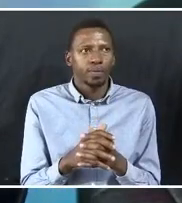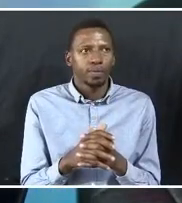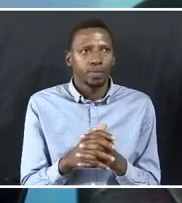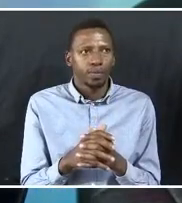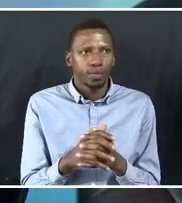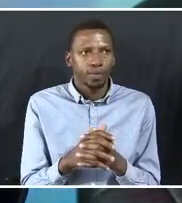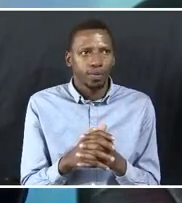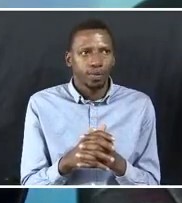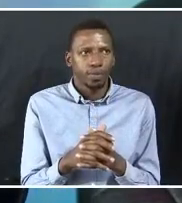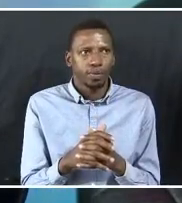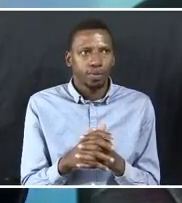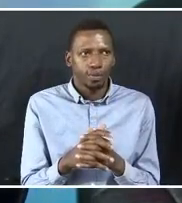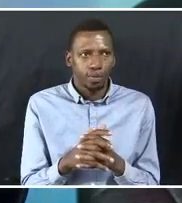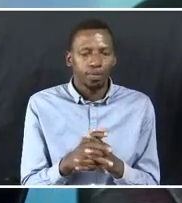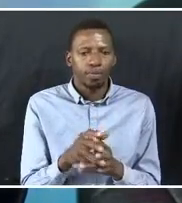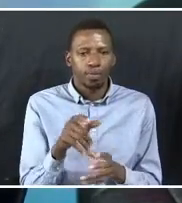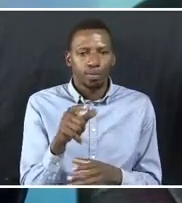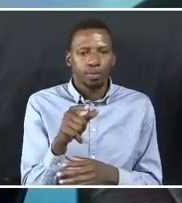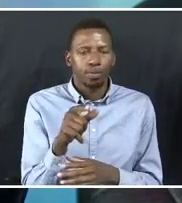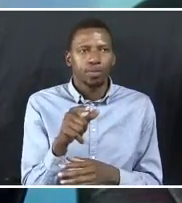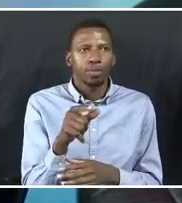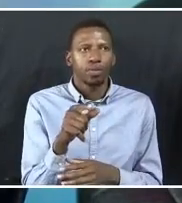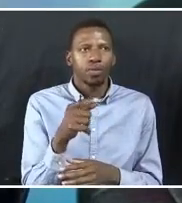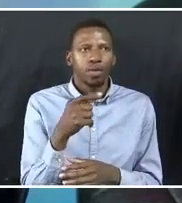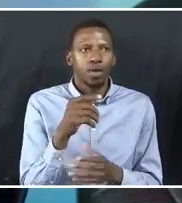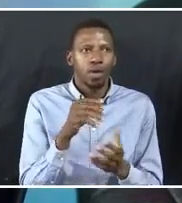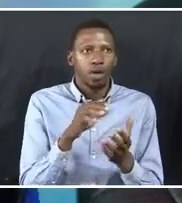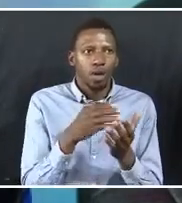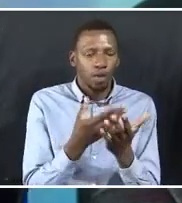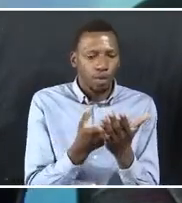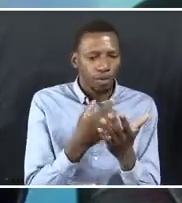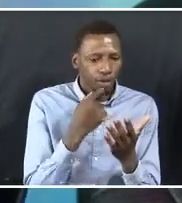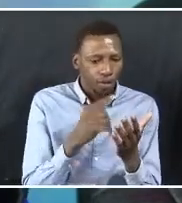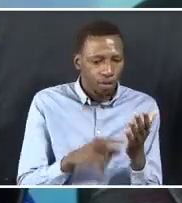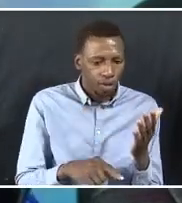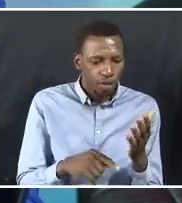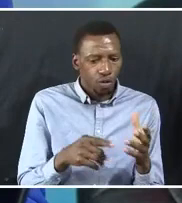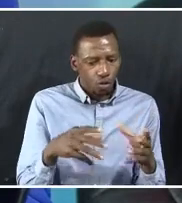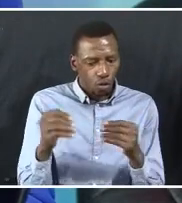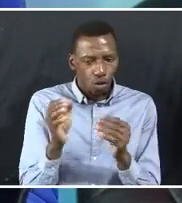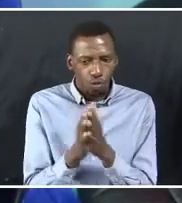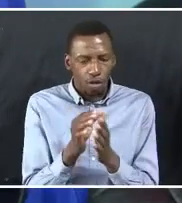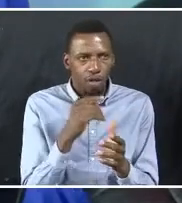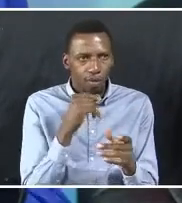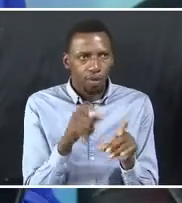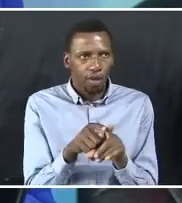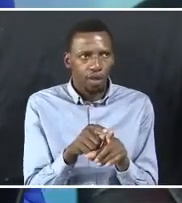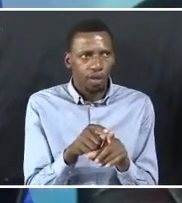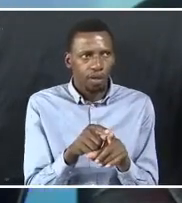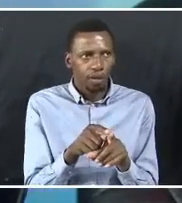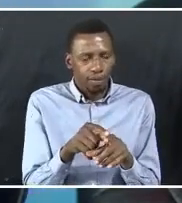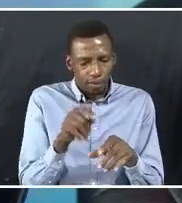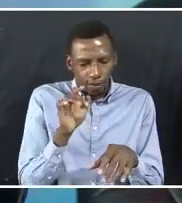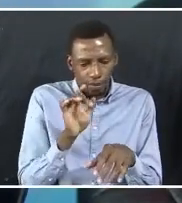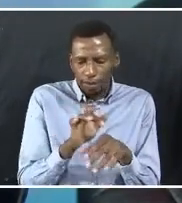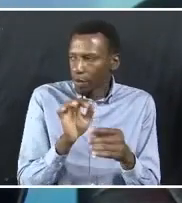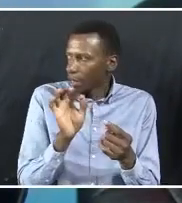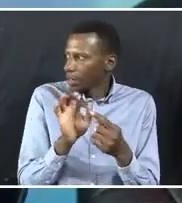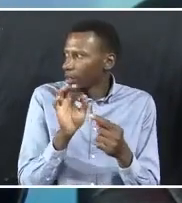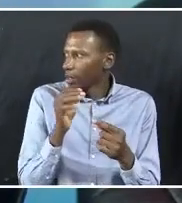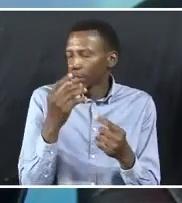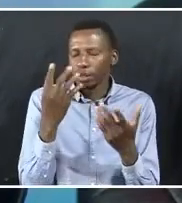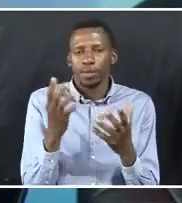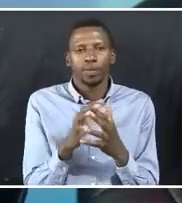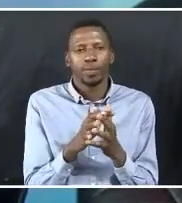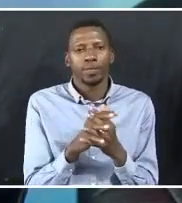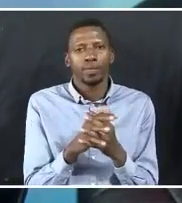The agency had proposed for us, you go with the brother, test the brother. Just go with the brother.